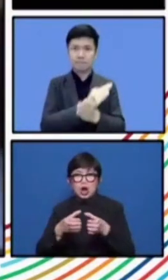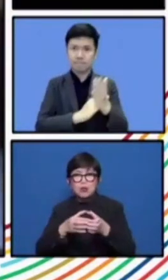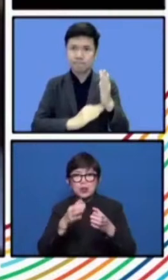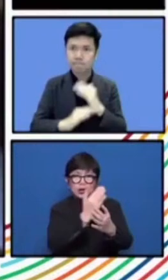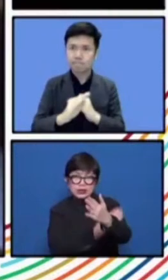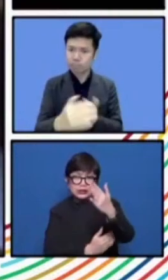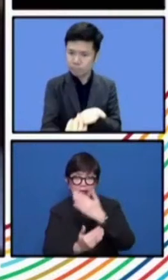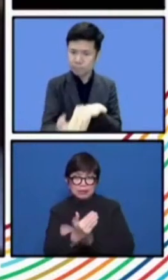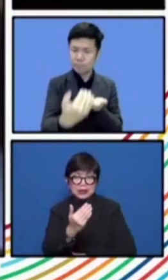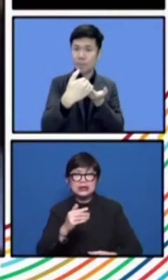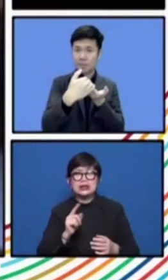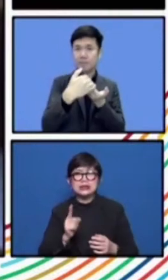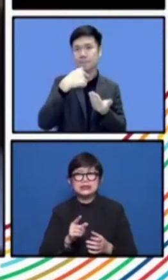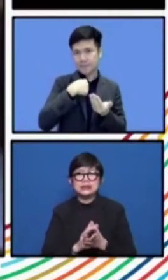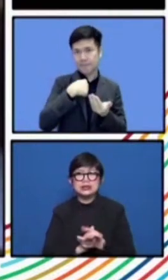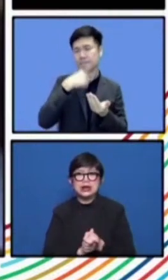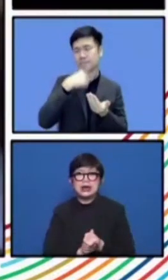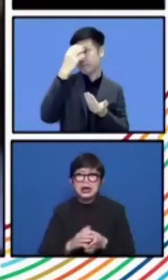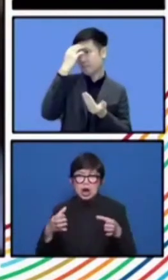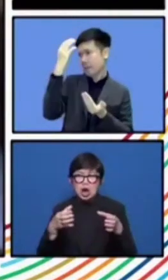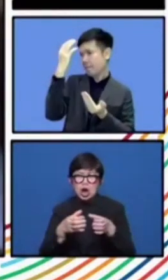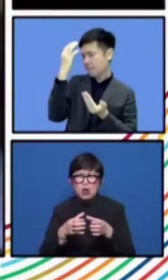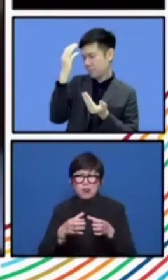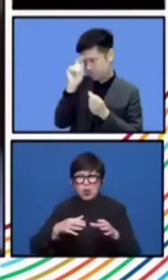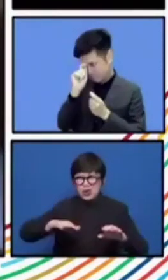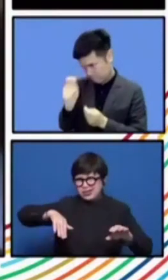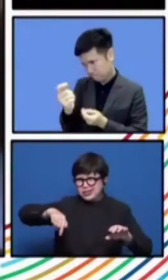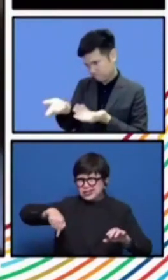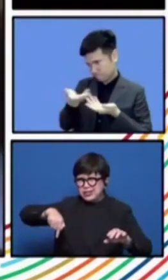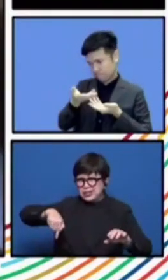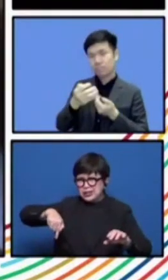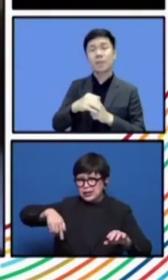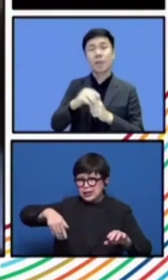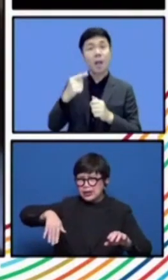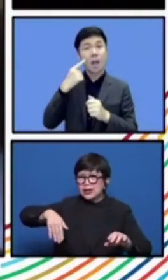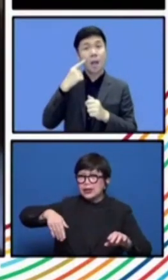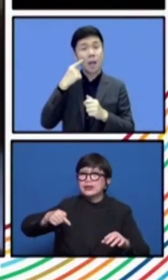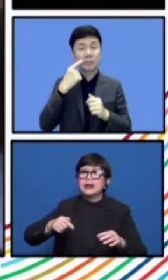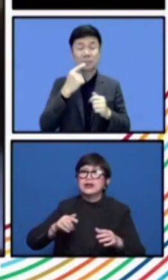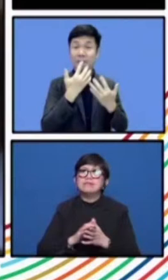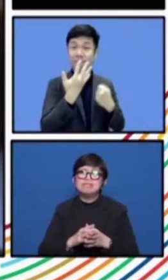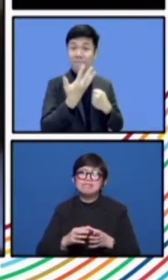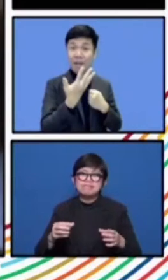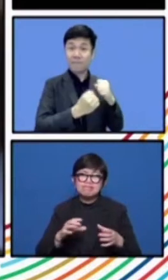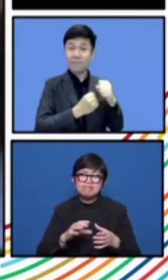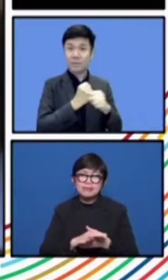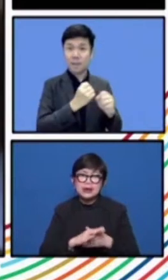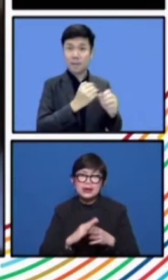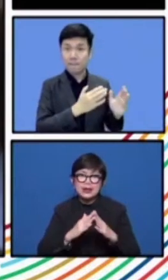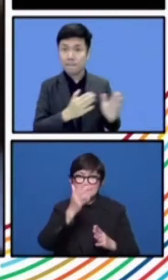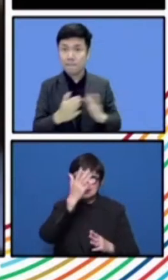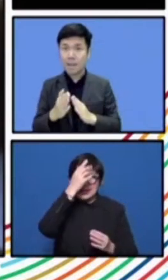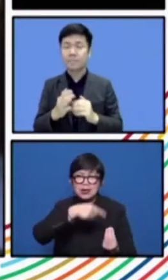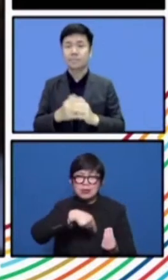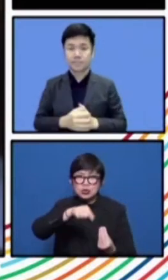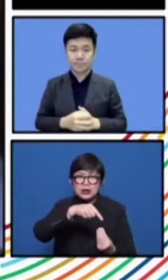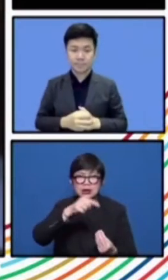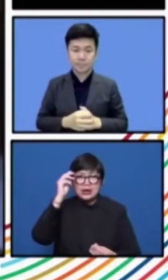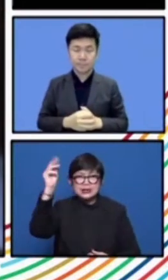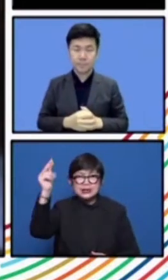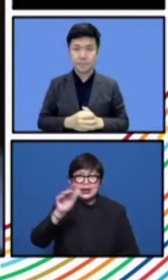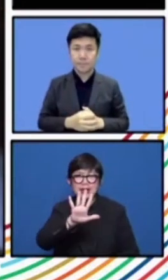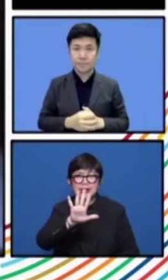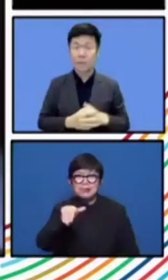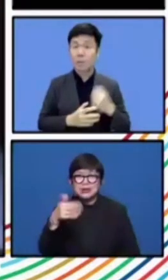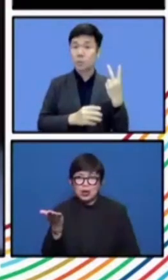government of Bhutan both in the 11th five year and the 12-5 year plan which covers the period between 20 13 to